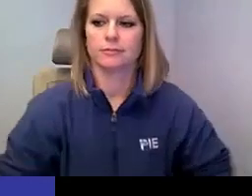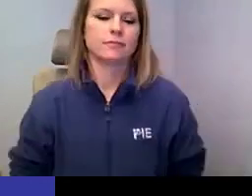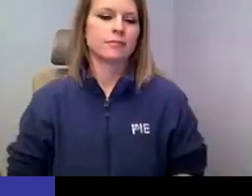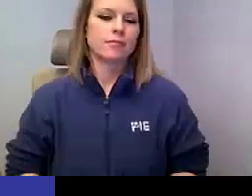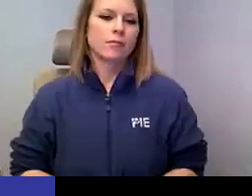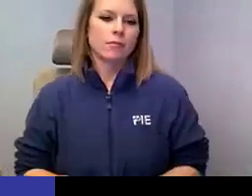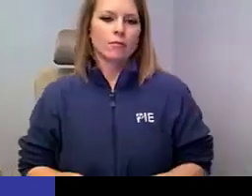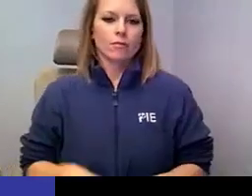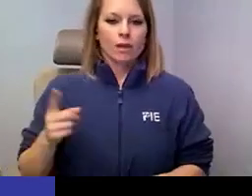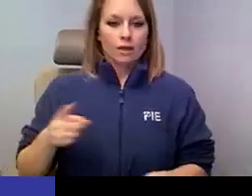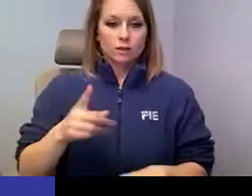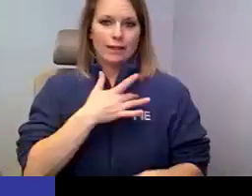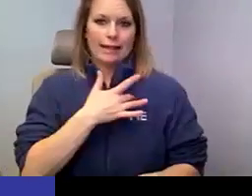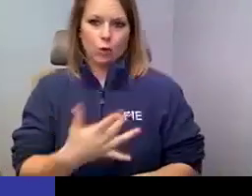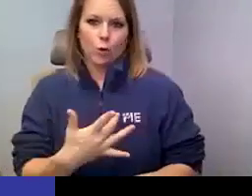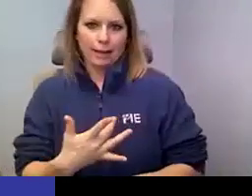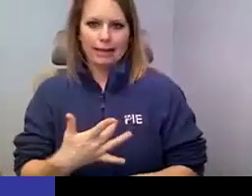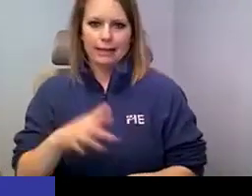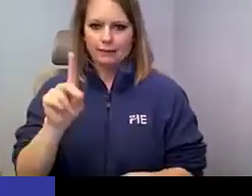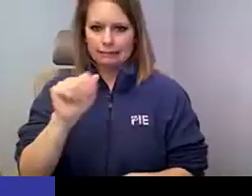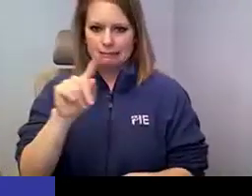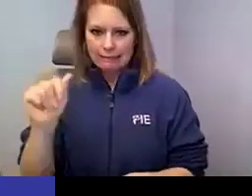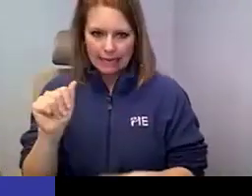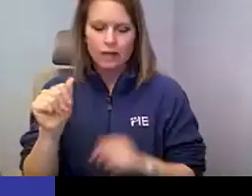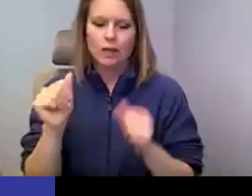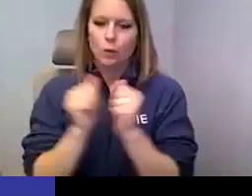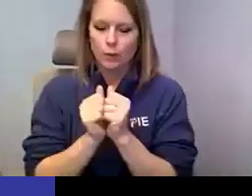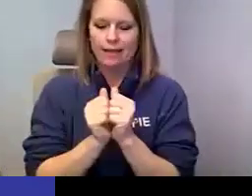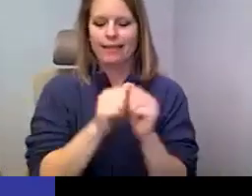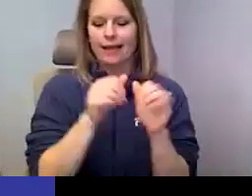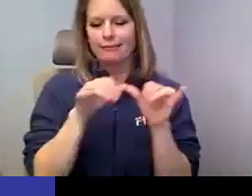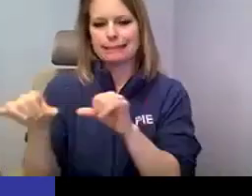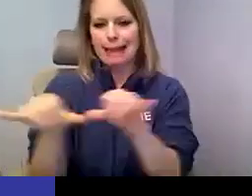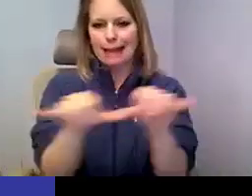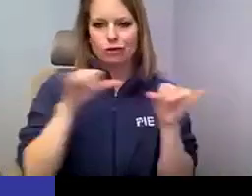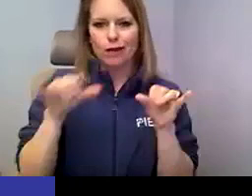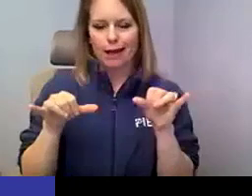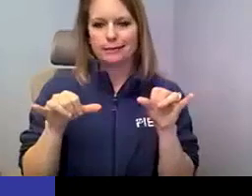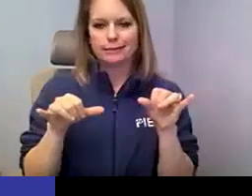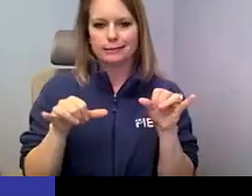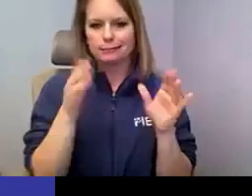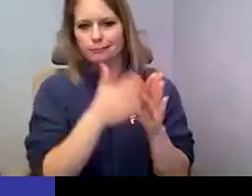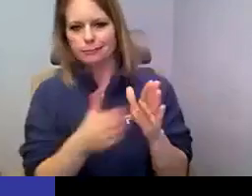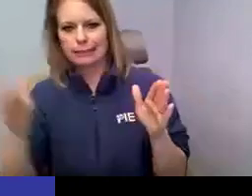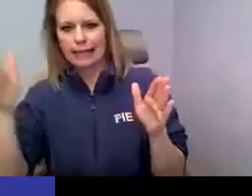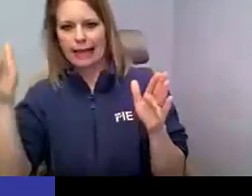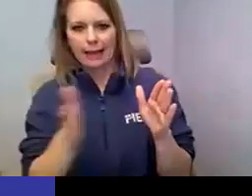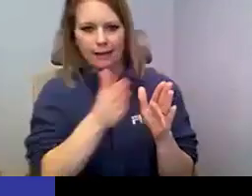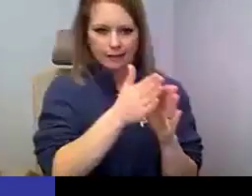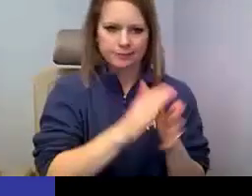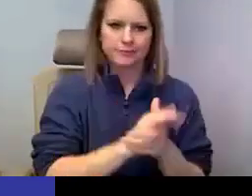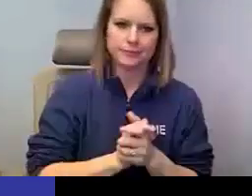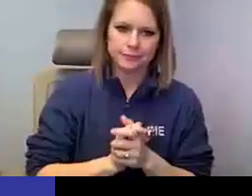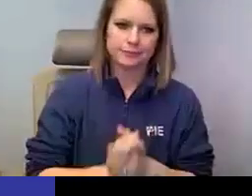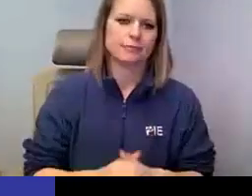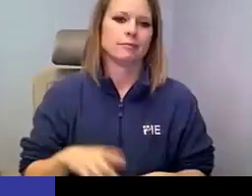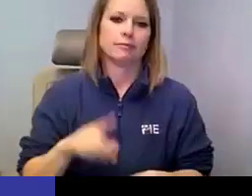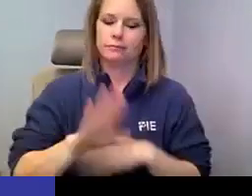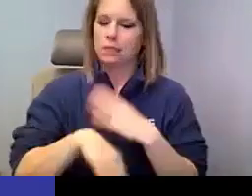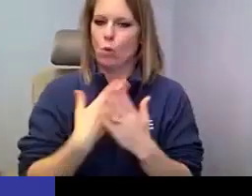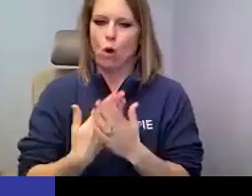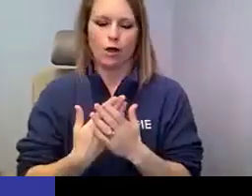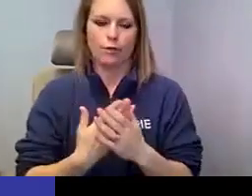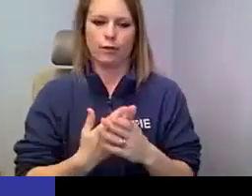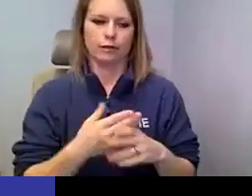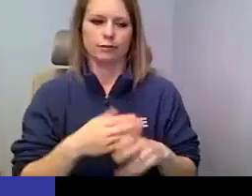data on standardized rating scales. So every examiner and technical manual for rating scales will have the